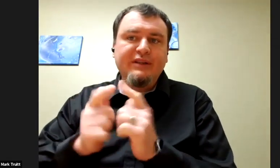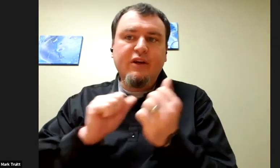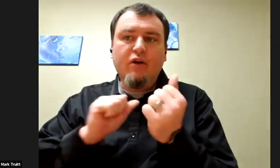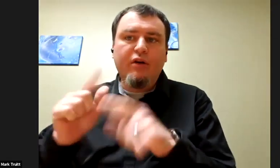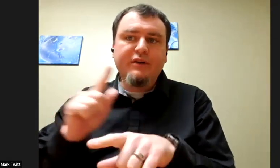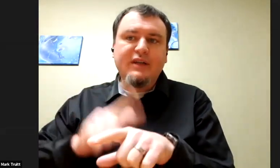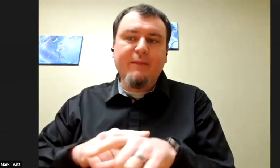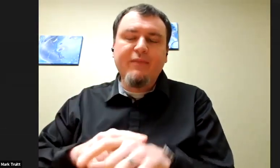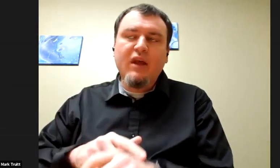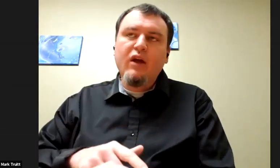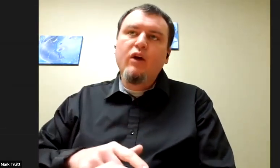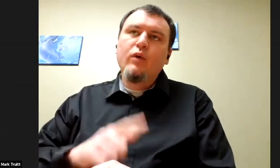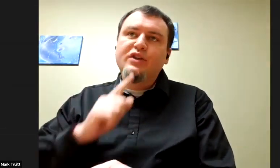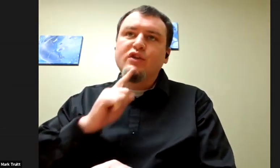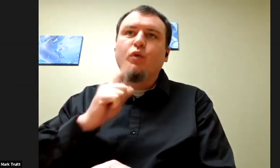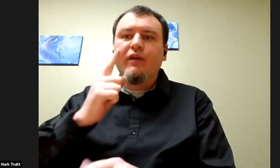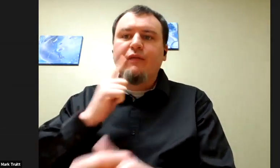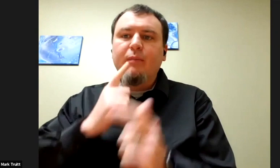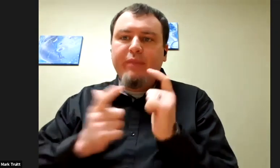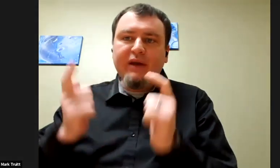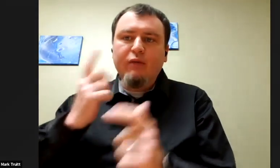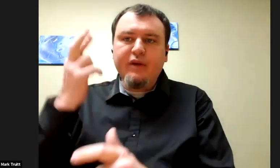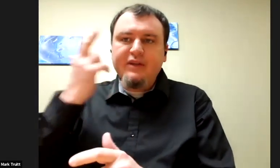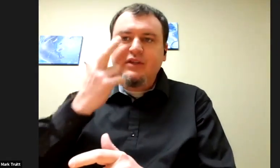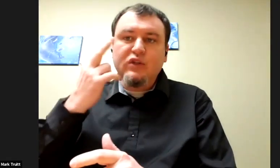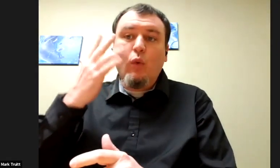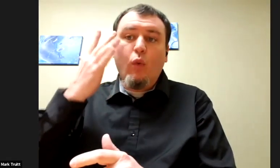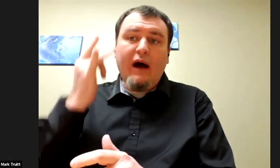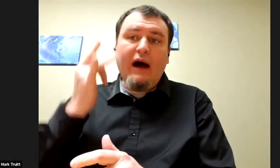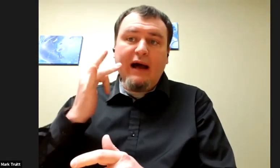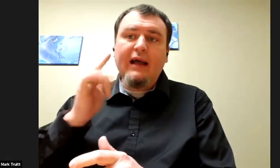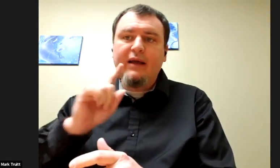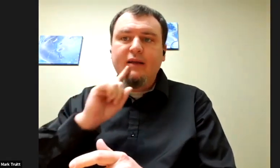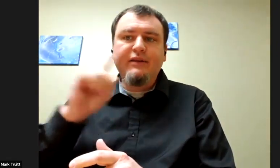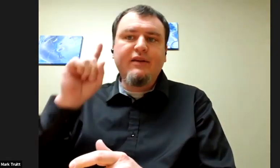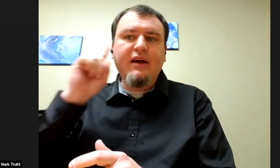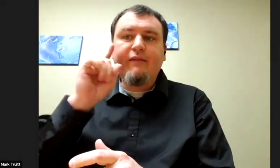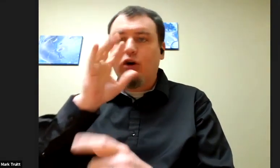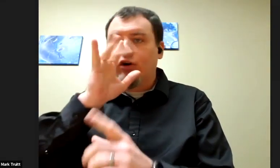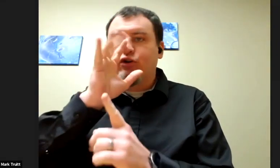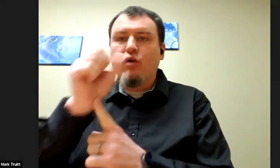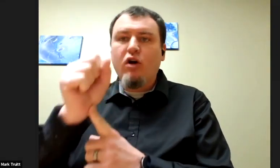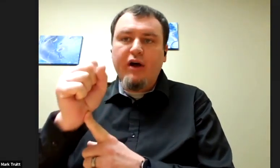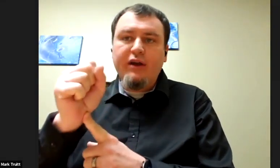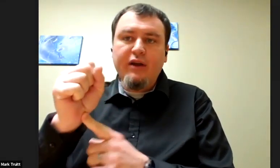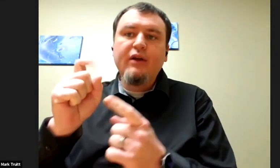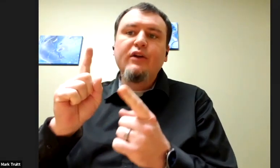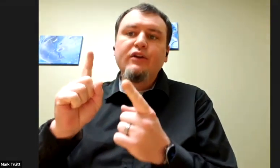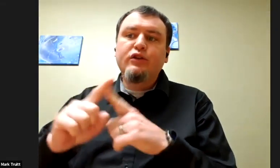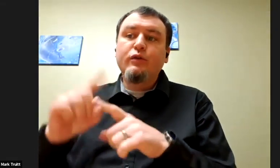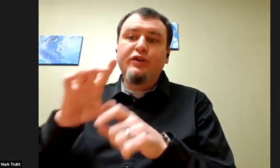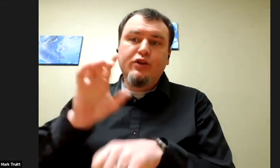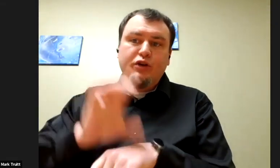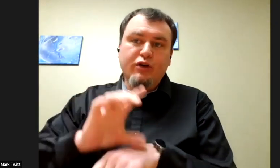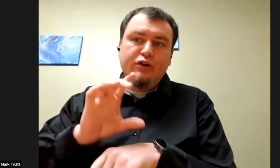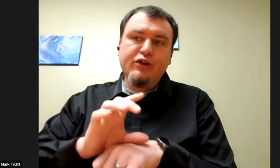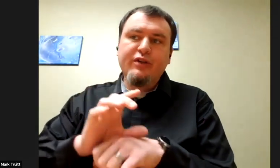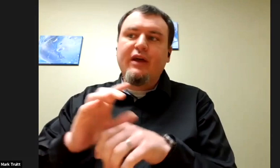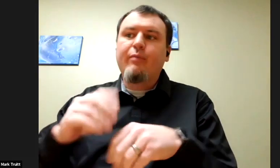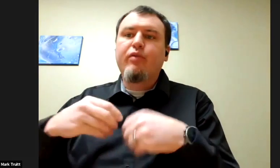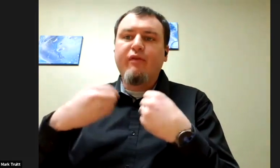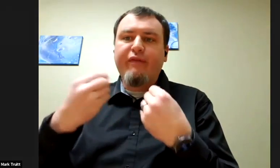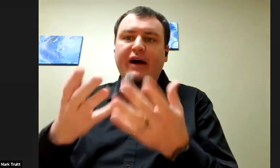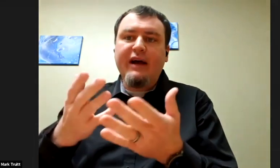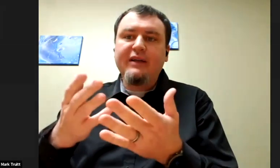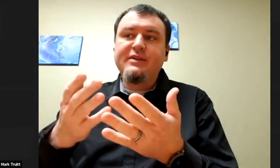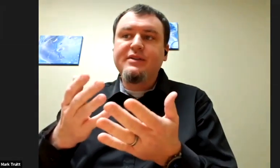or a translator all the time, which is one of the big reasons why deaf are drawn to a church